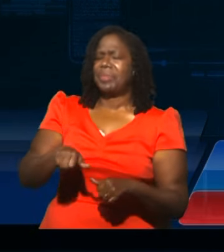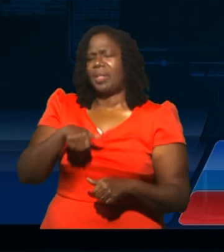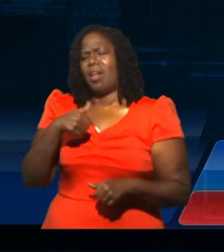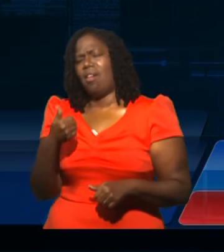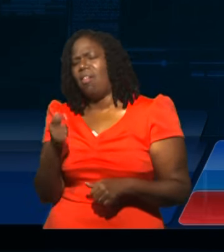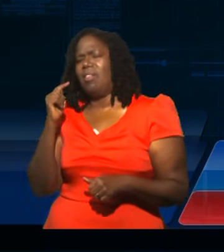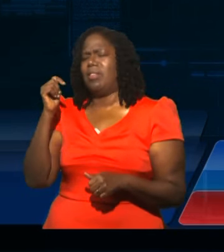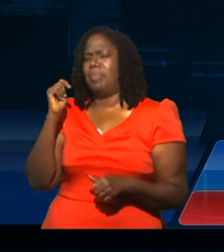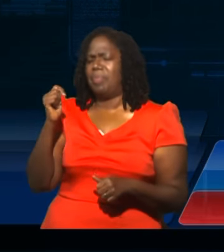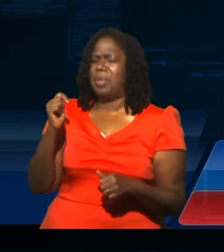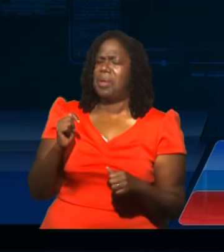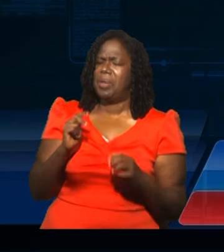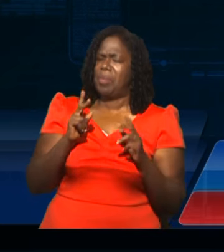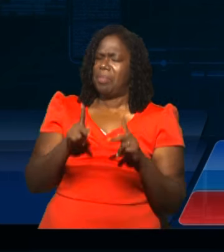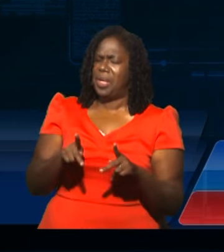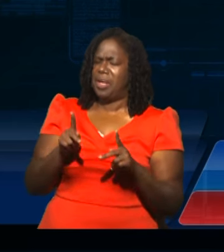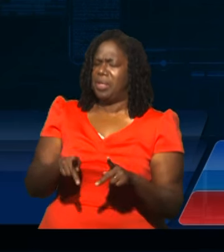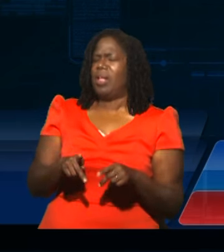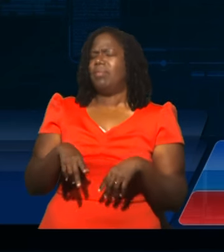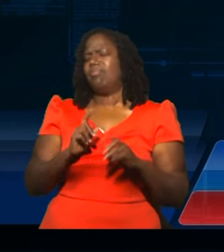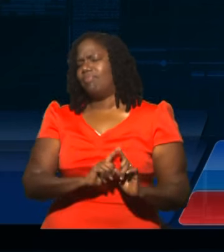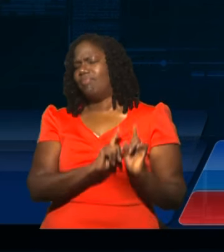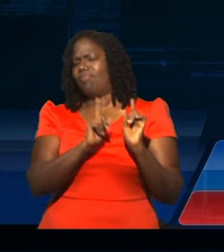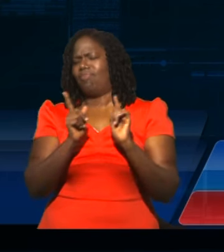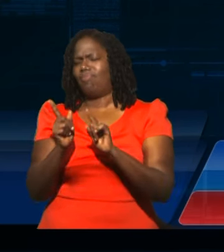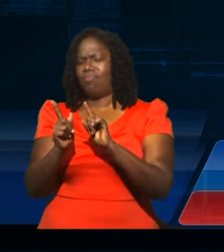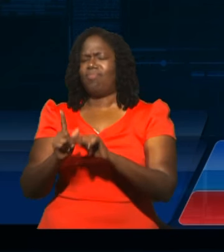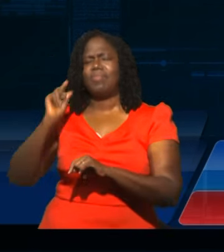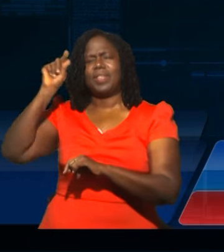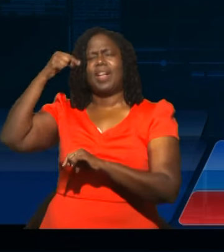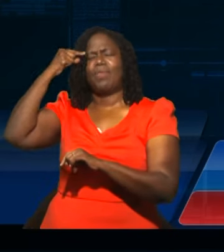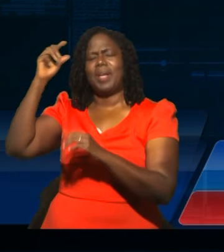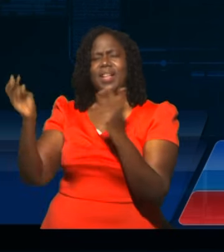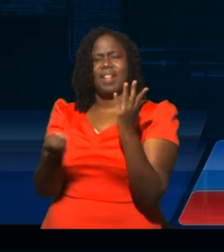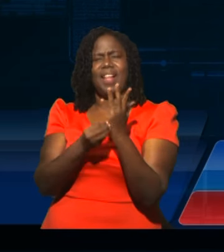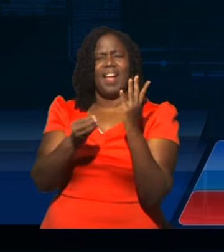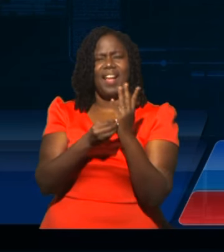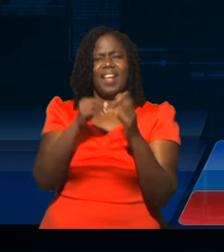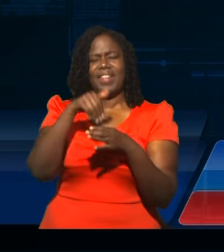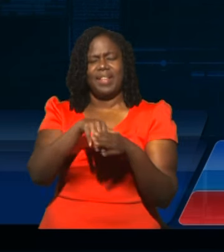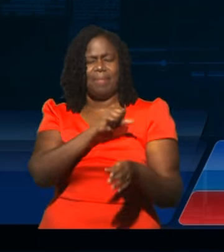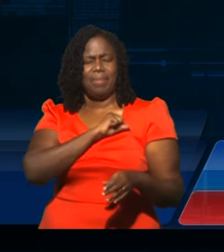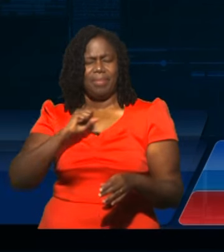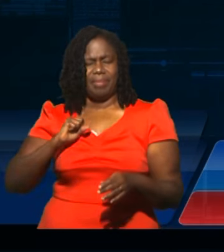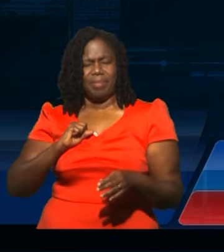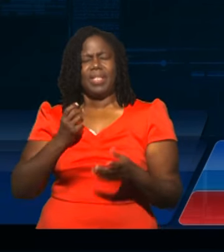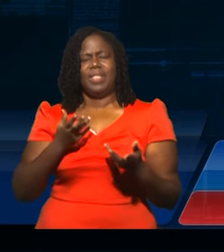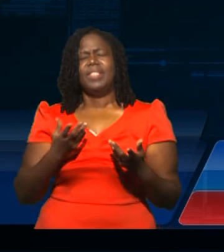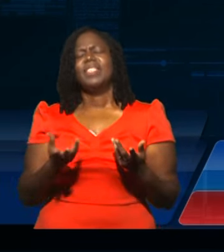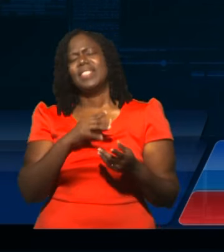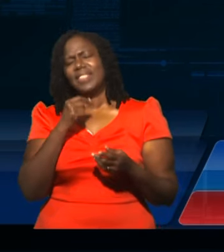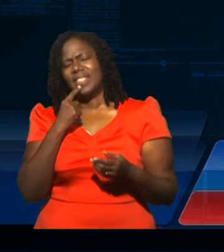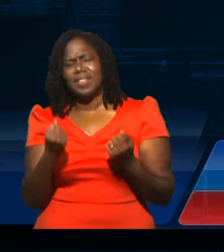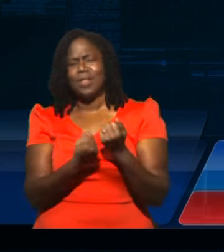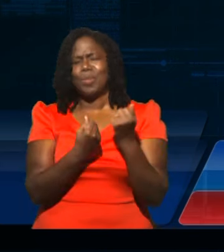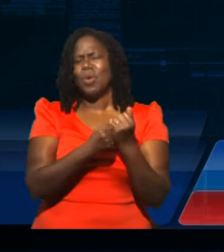another worthy Tobago voice being added to the parliament in support of other Tobago